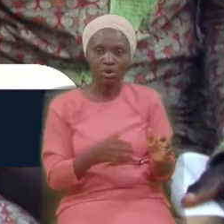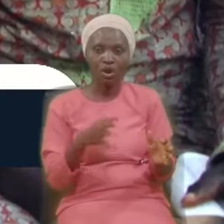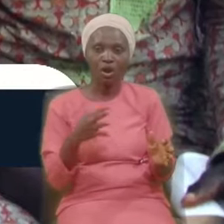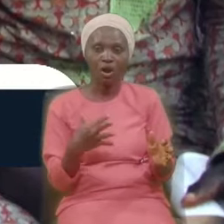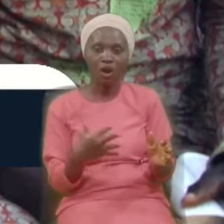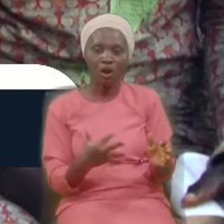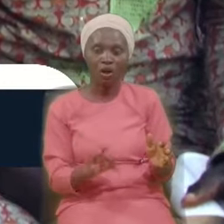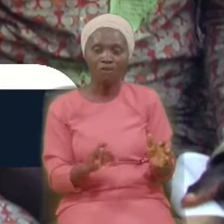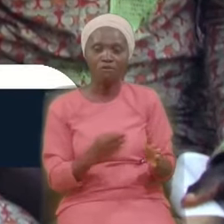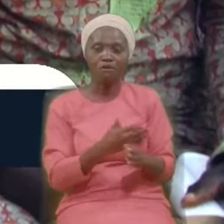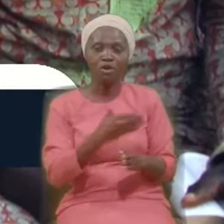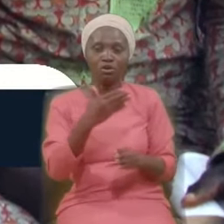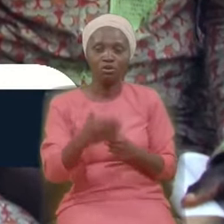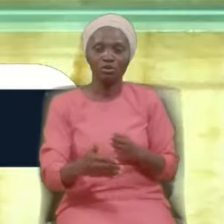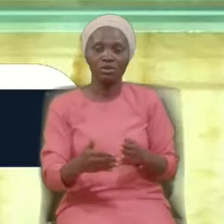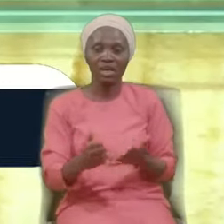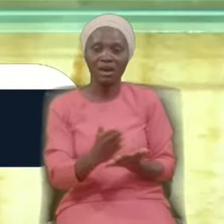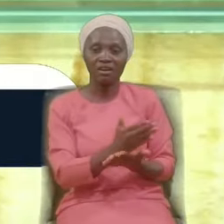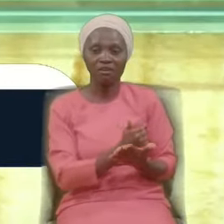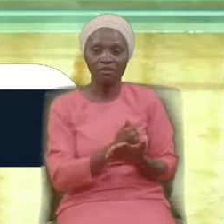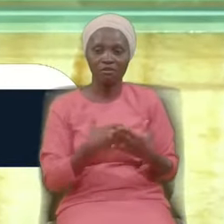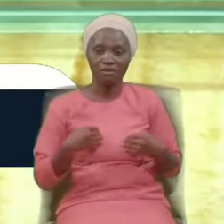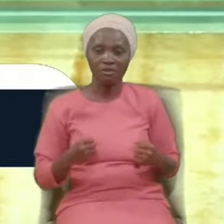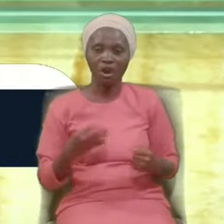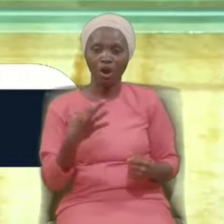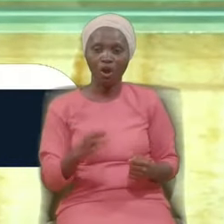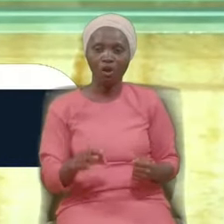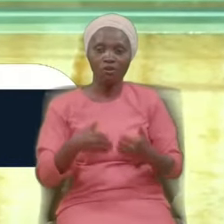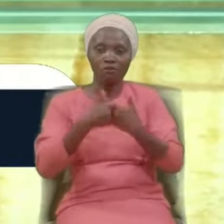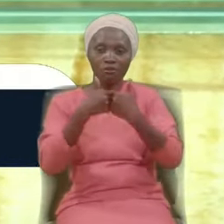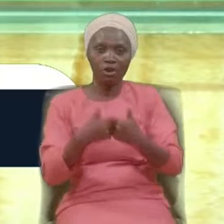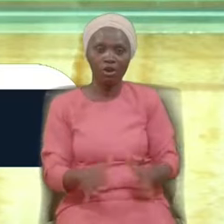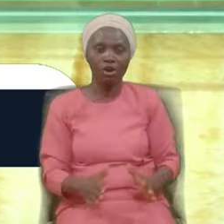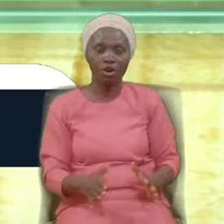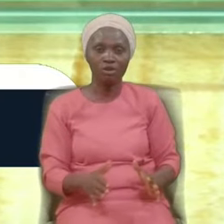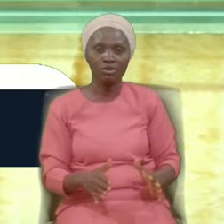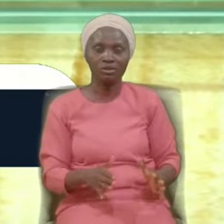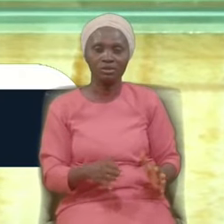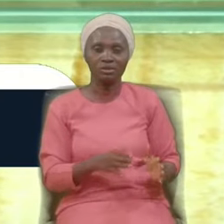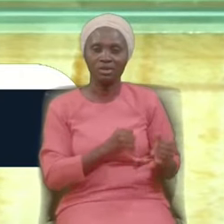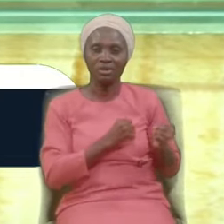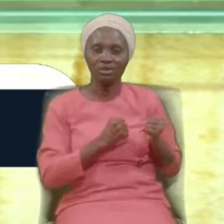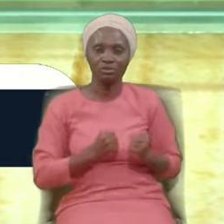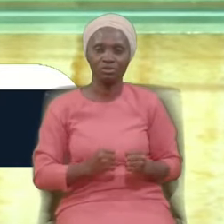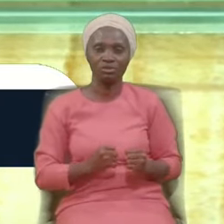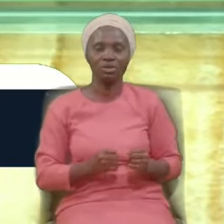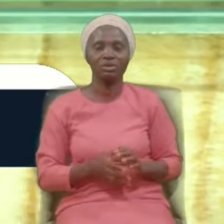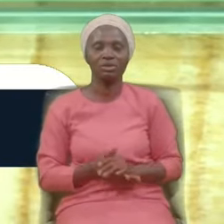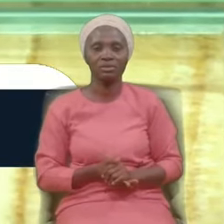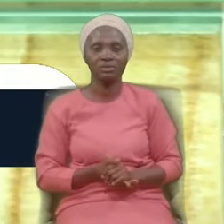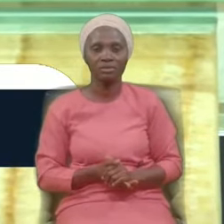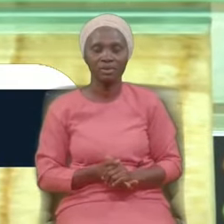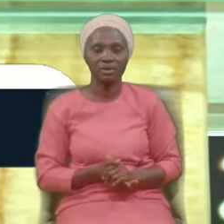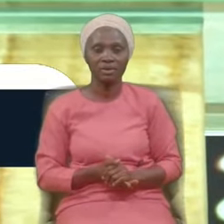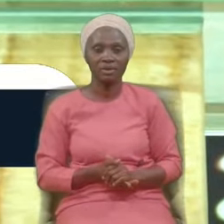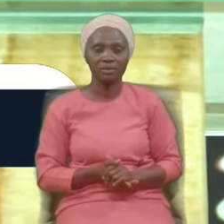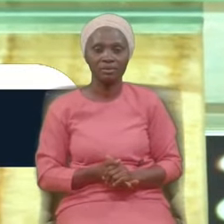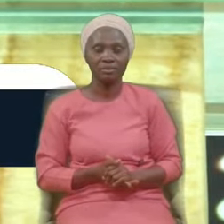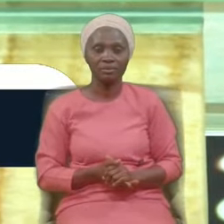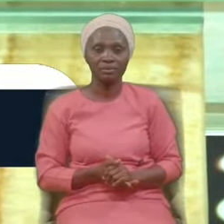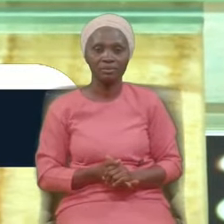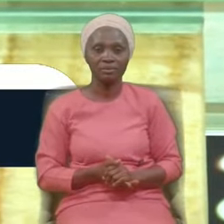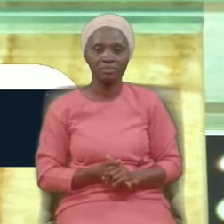of lost strength. The pursuit of total recovery of lost